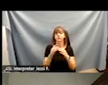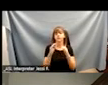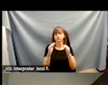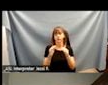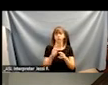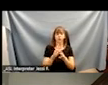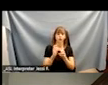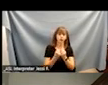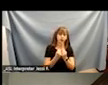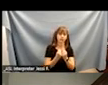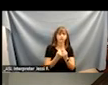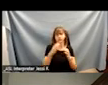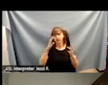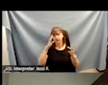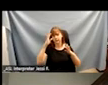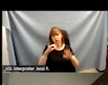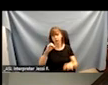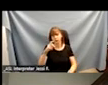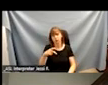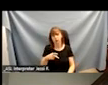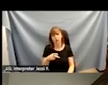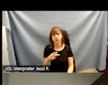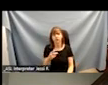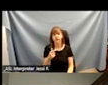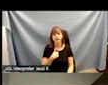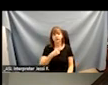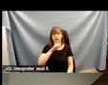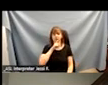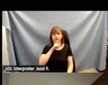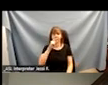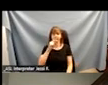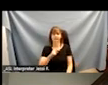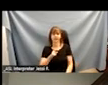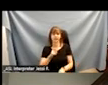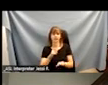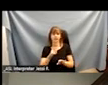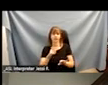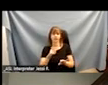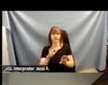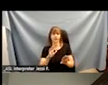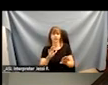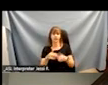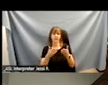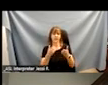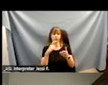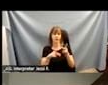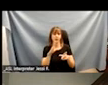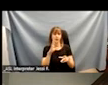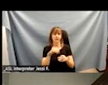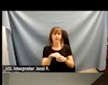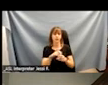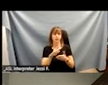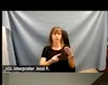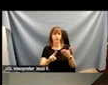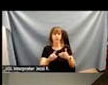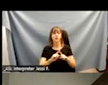programs that are largely available to individuals affiliated with a university. But going down the list, we